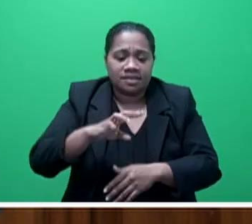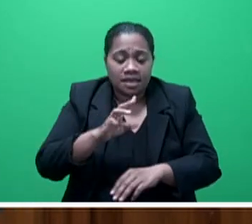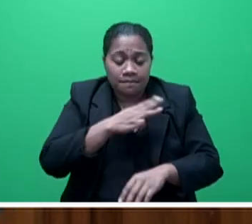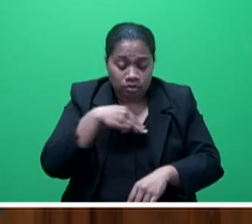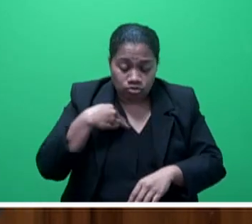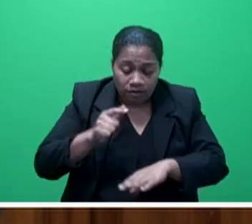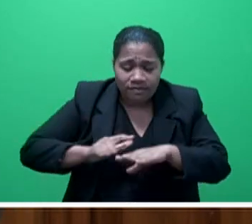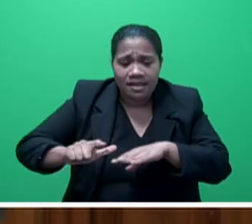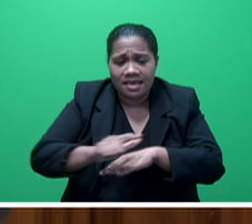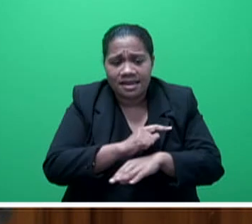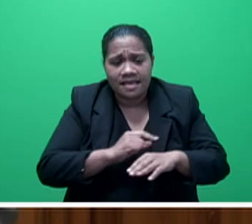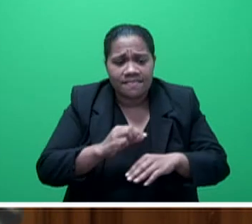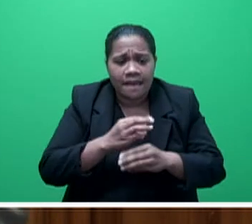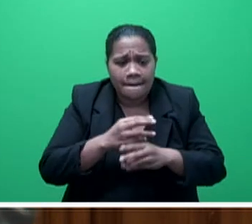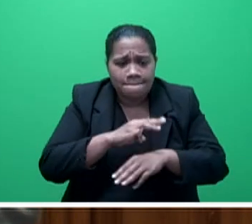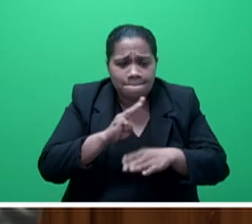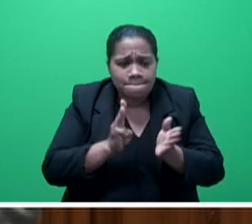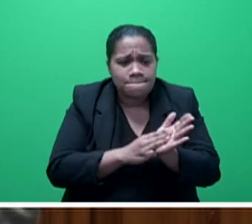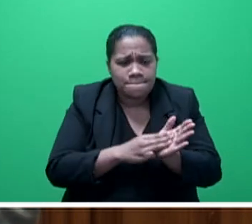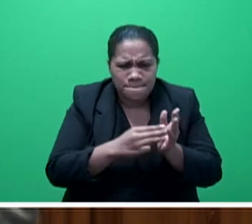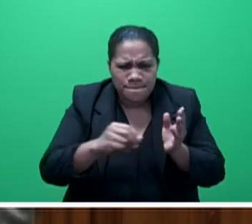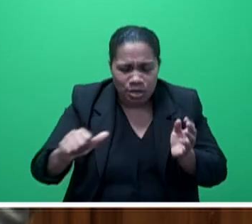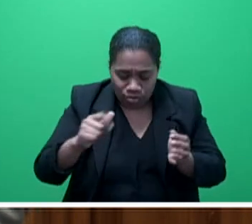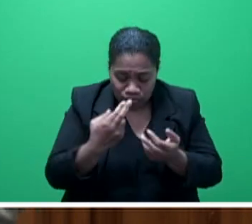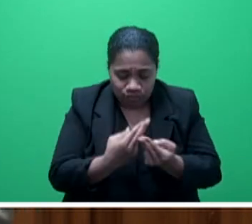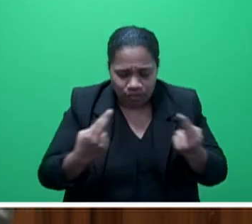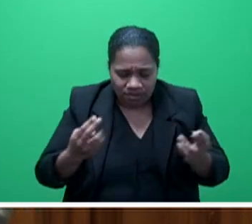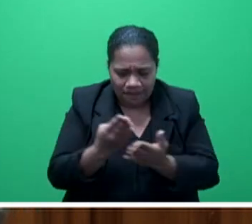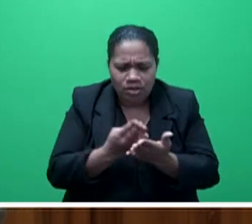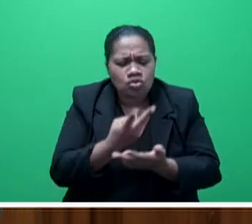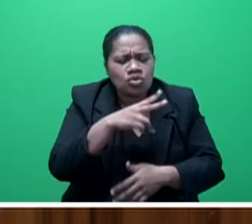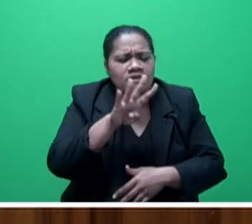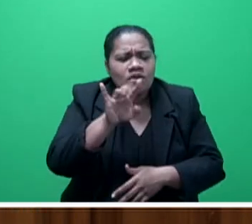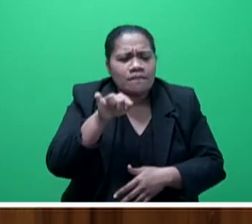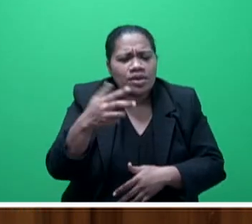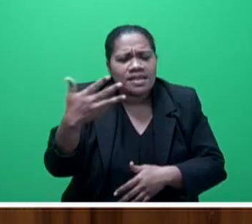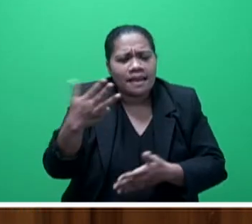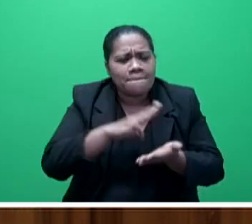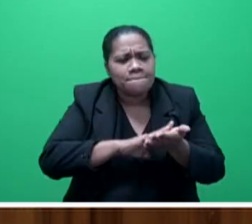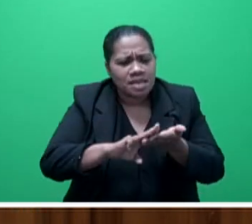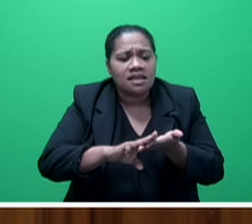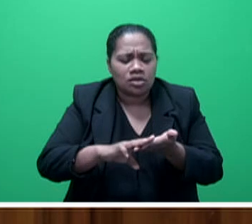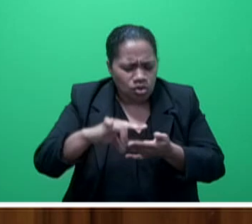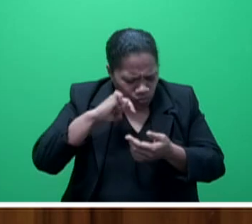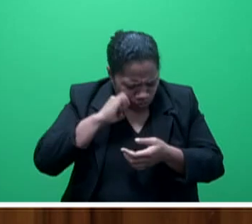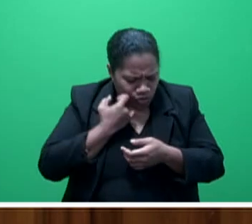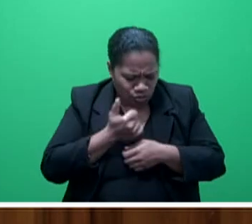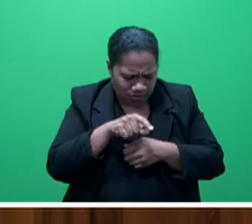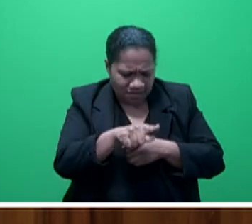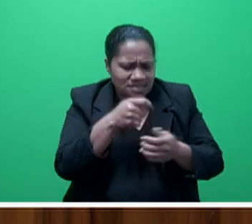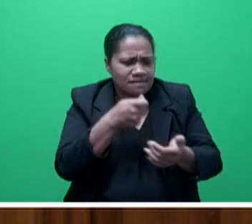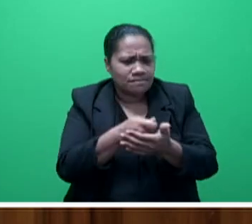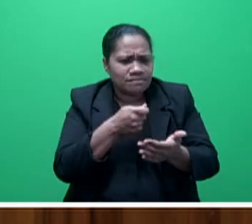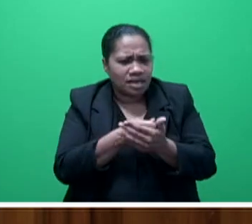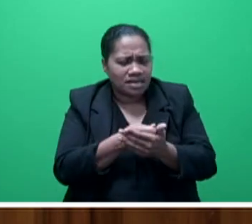Mineral Resources budget has been given a budget of 24.9 million. We will use this to strike the right balance between economic